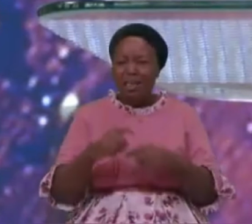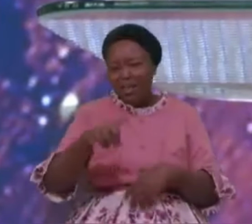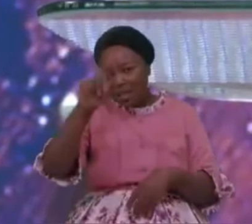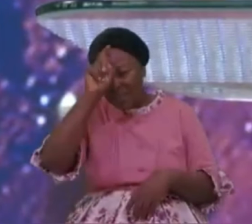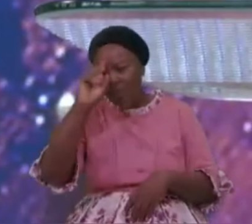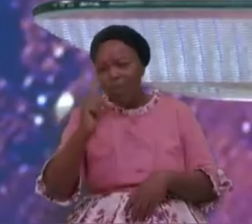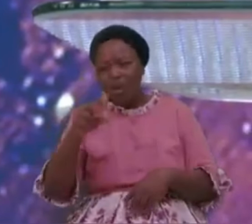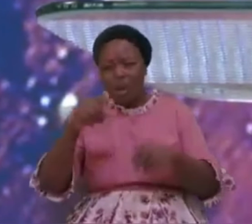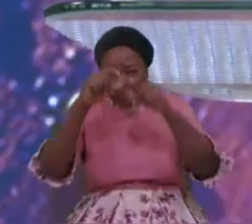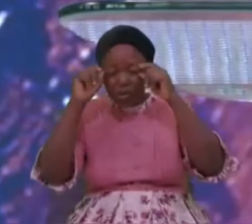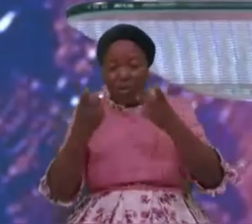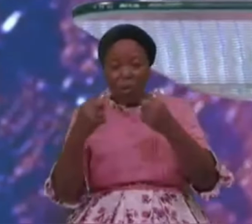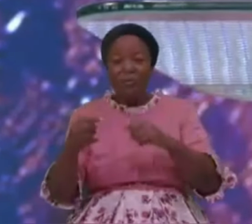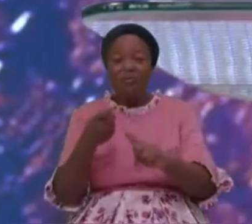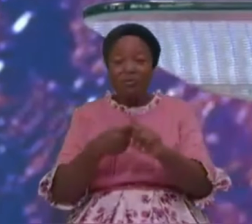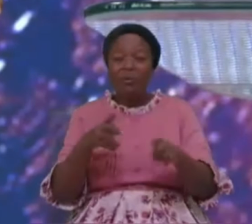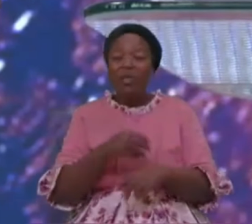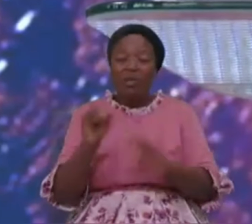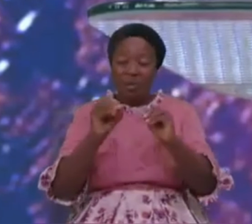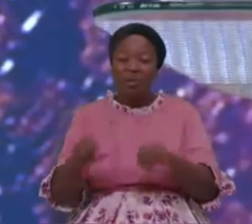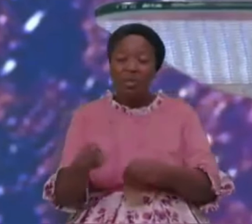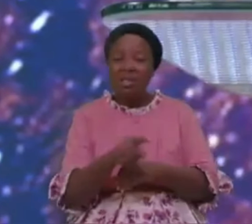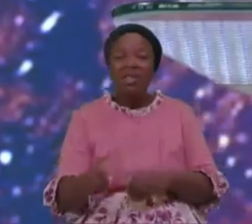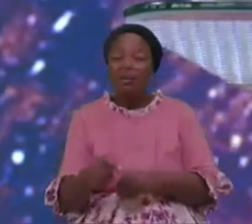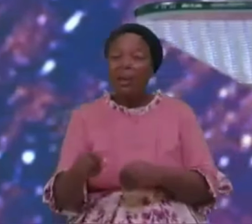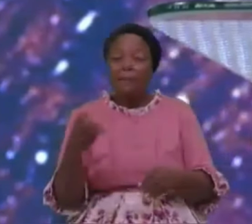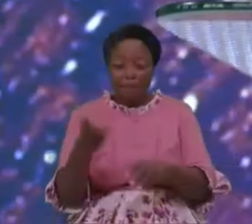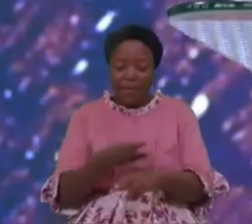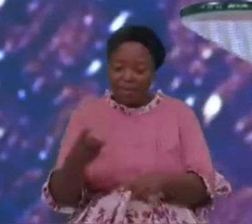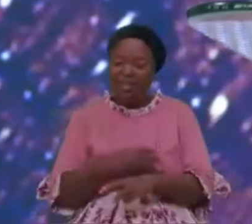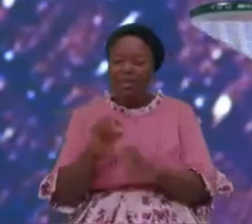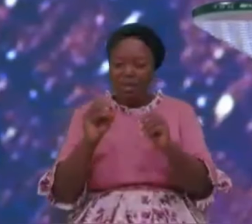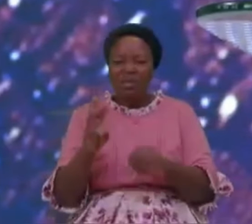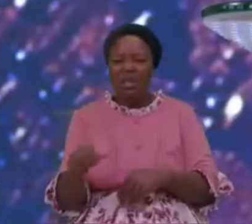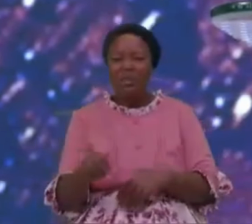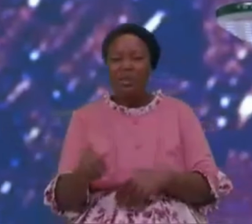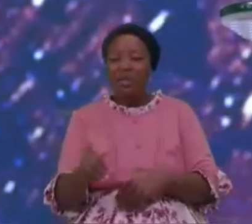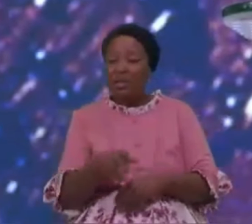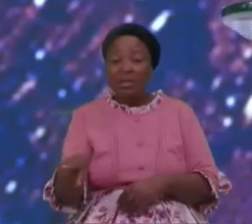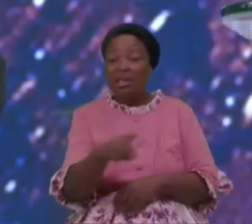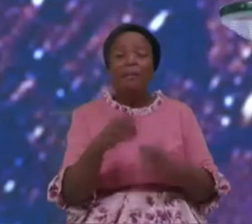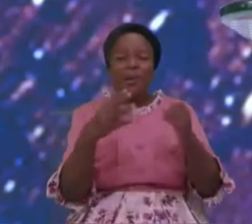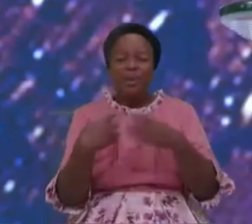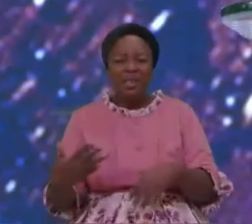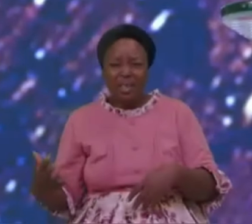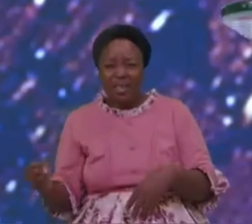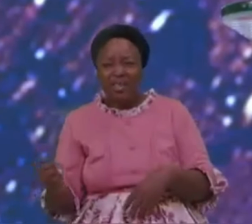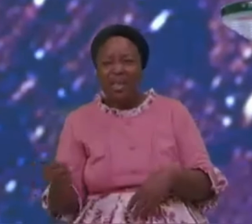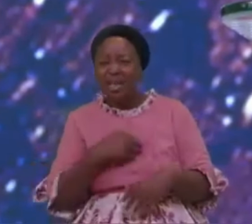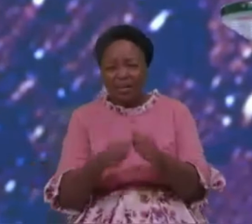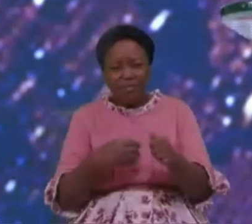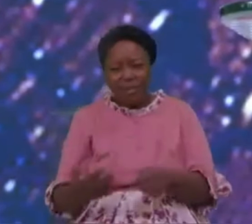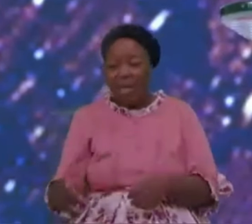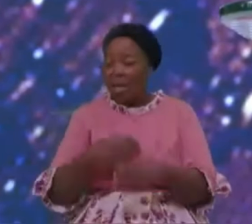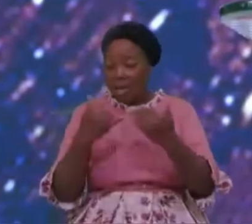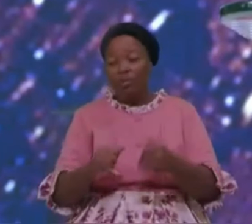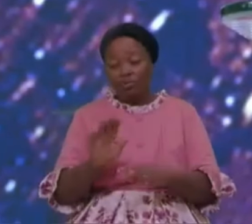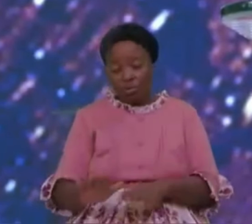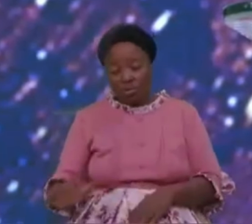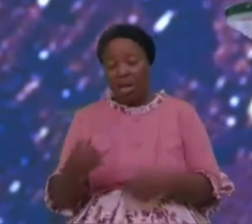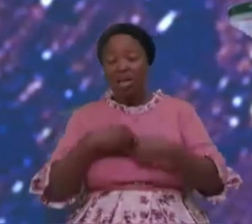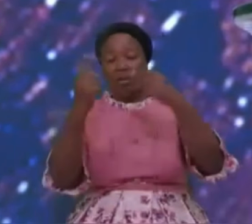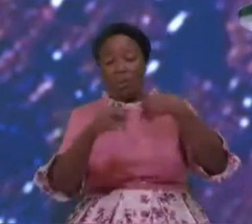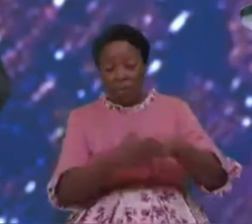was coming from, they taught them mathematics, they taught them archaeology, and they taught them architecture, they taught them everything. And now the children have